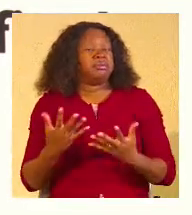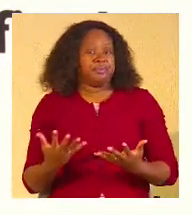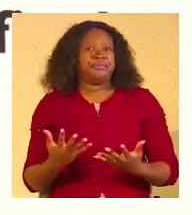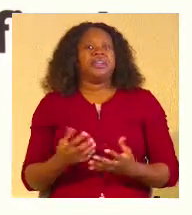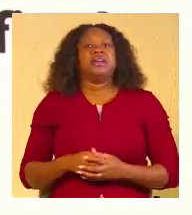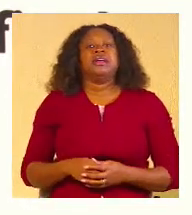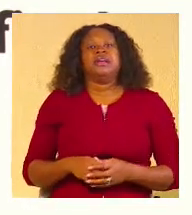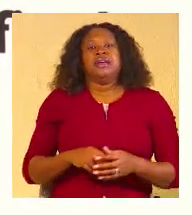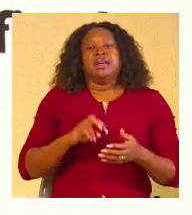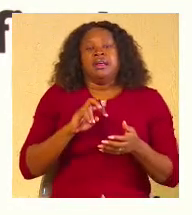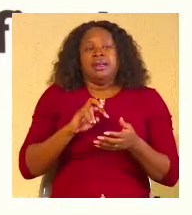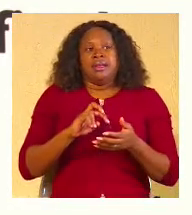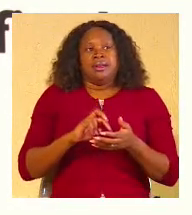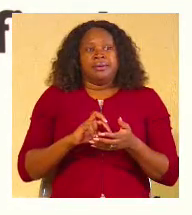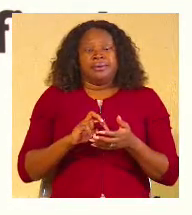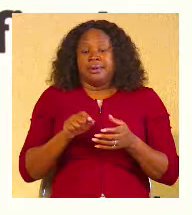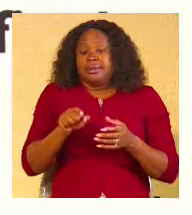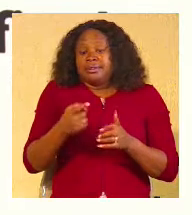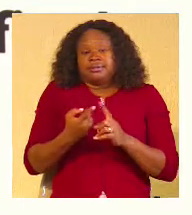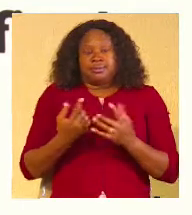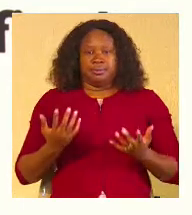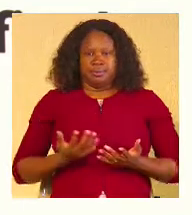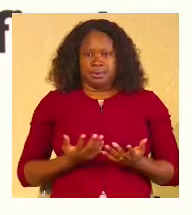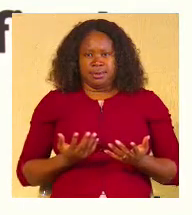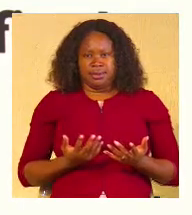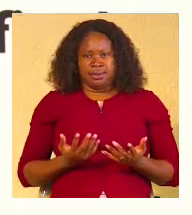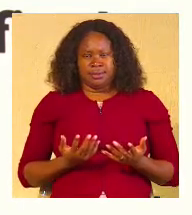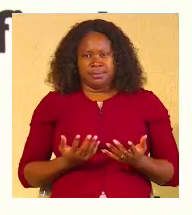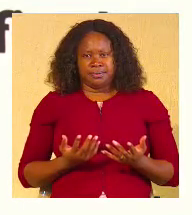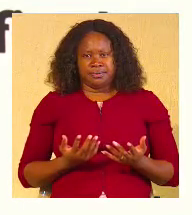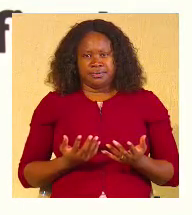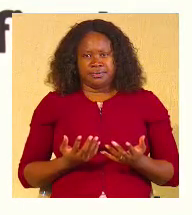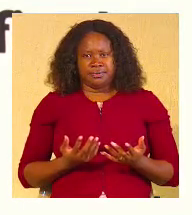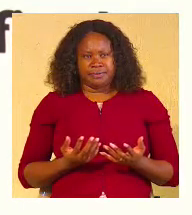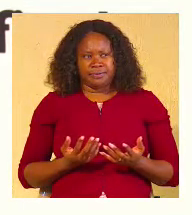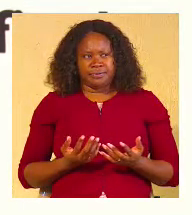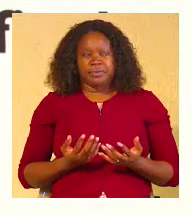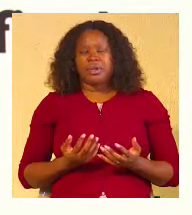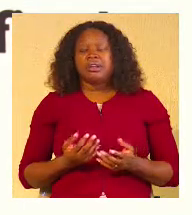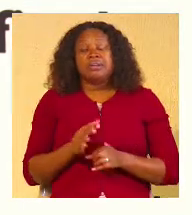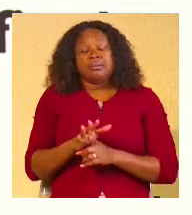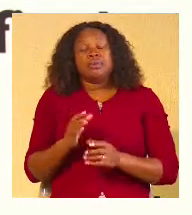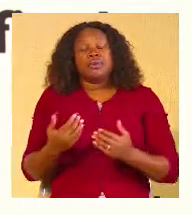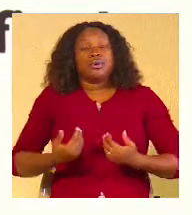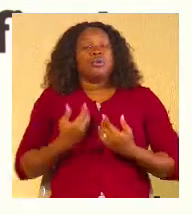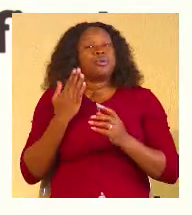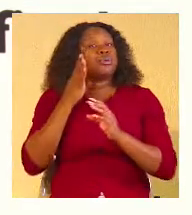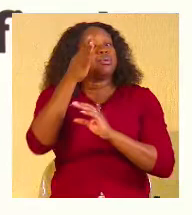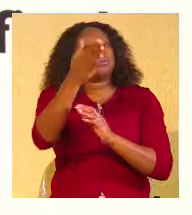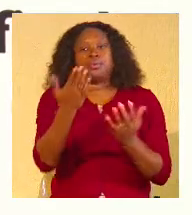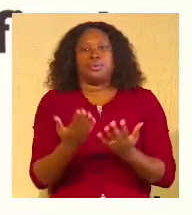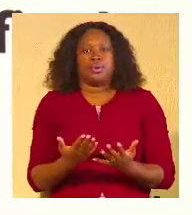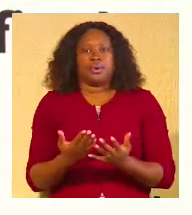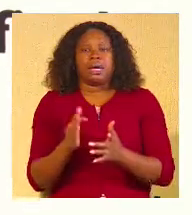This now then derives from where the youth are heading towards in terms of